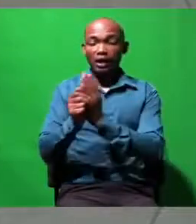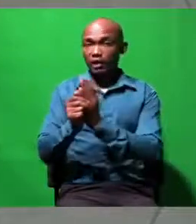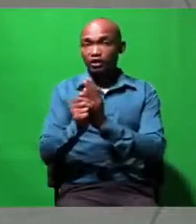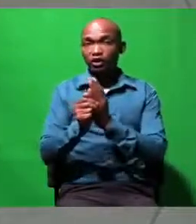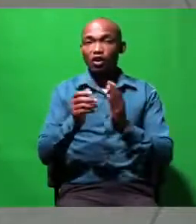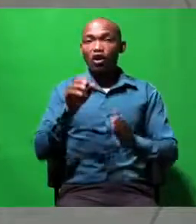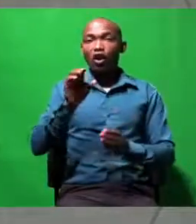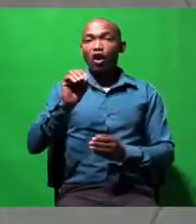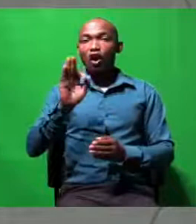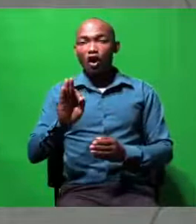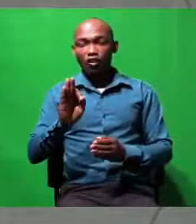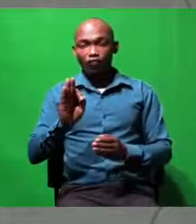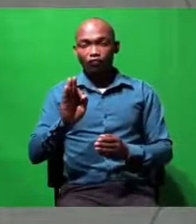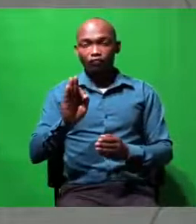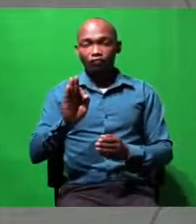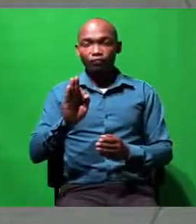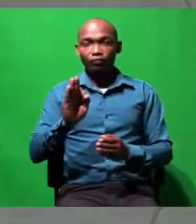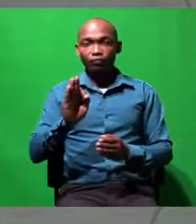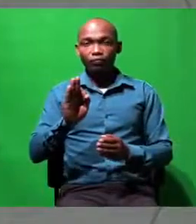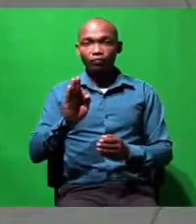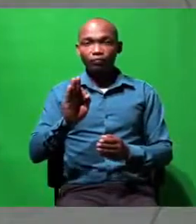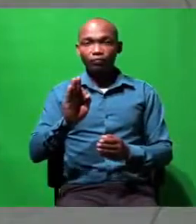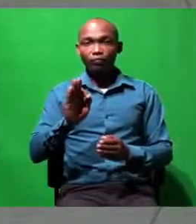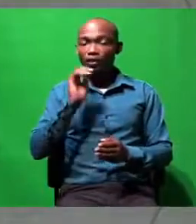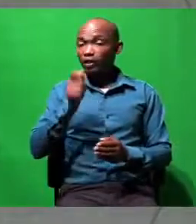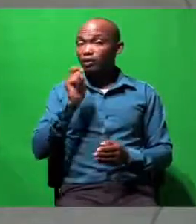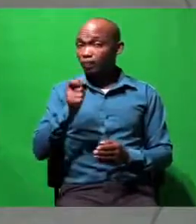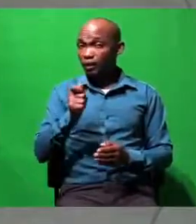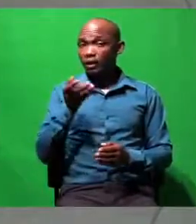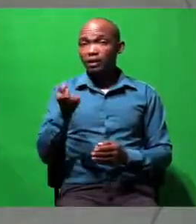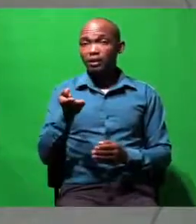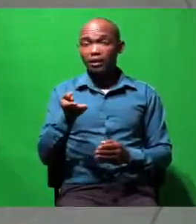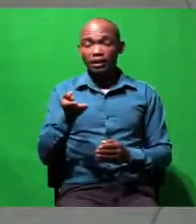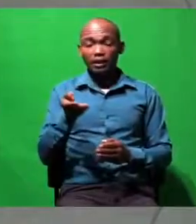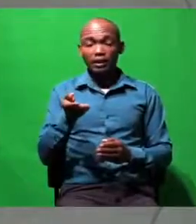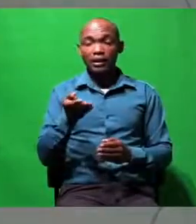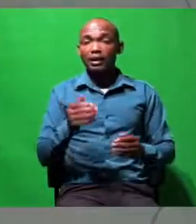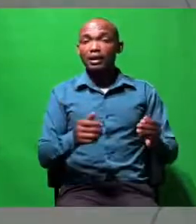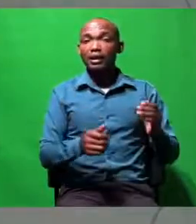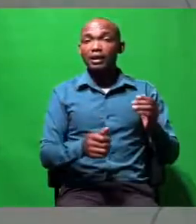the legislature. The main function of legislature is to make law.